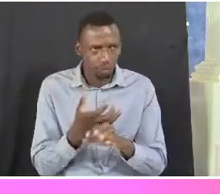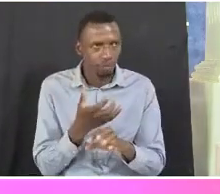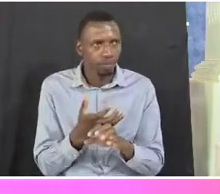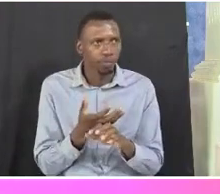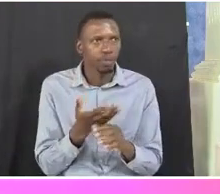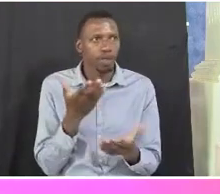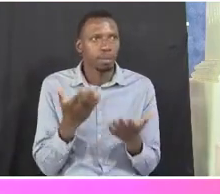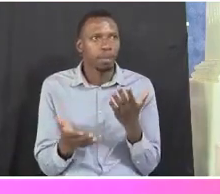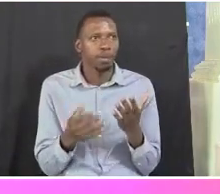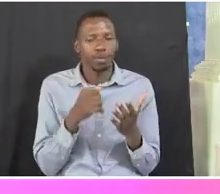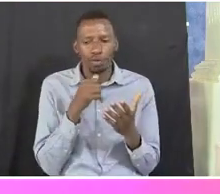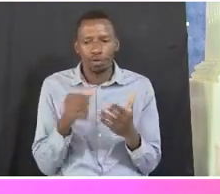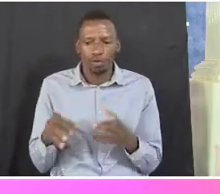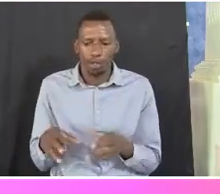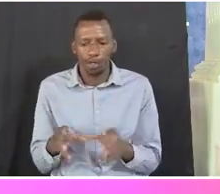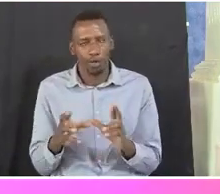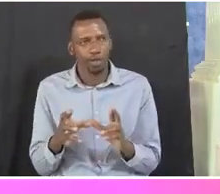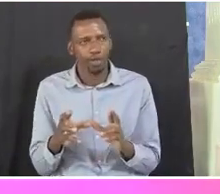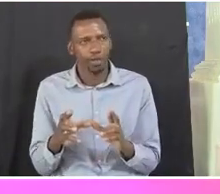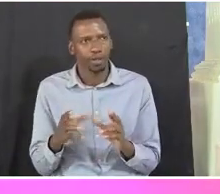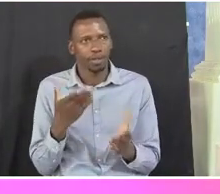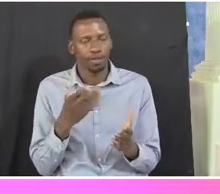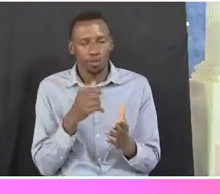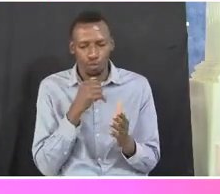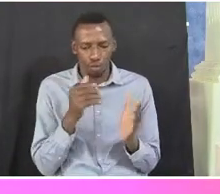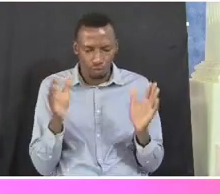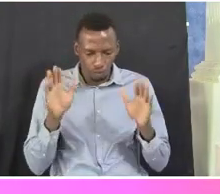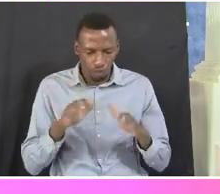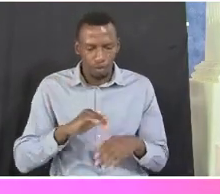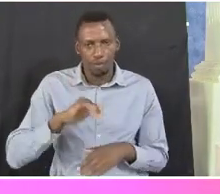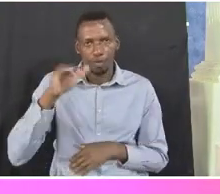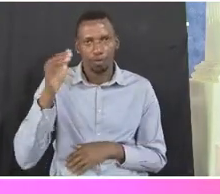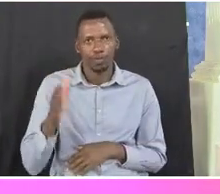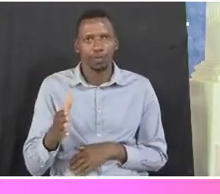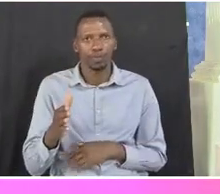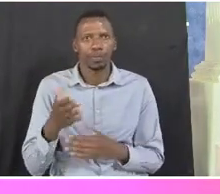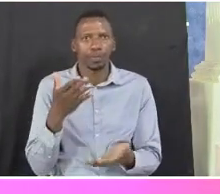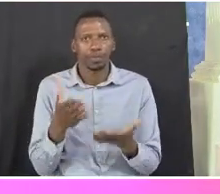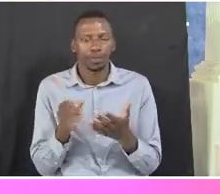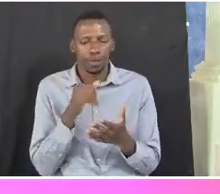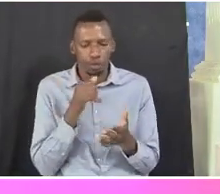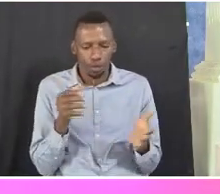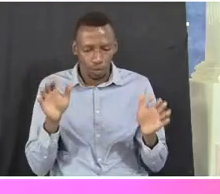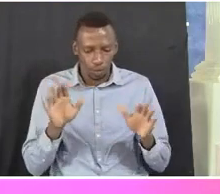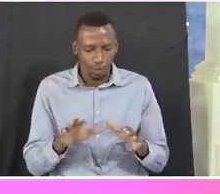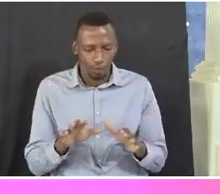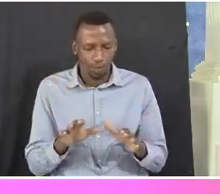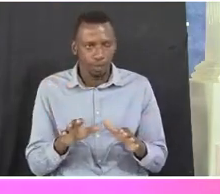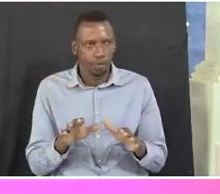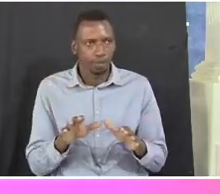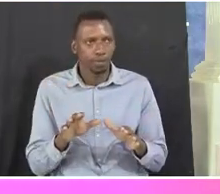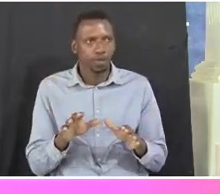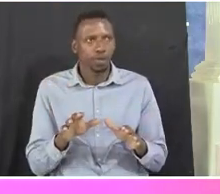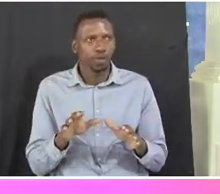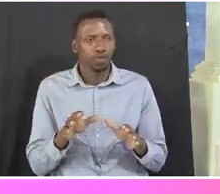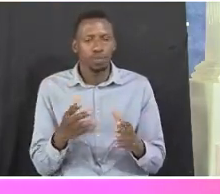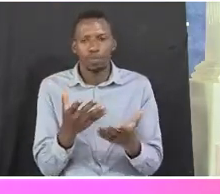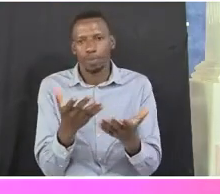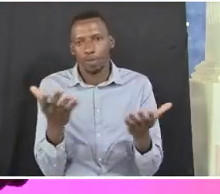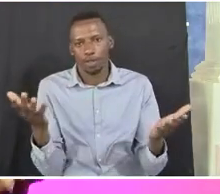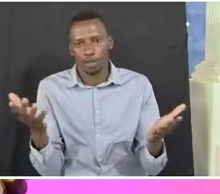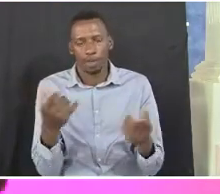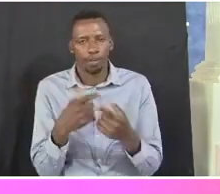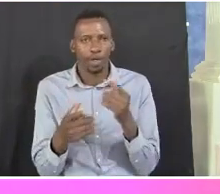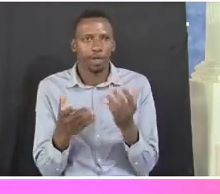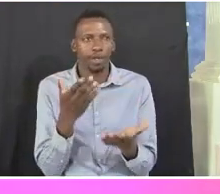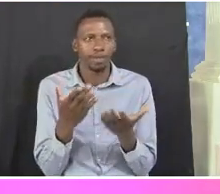not be bowing to rivers. We may not be bowing to mountains. We may not be bowing to lizards. But we may be